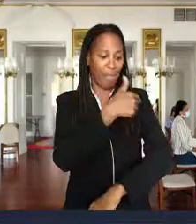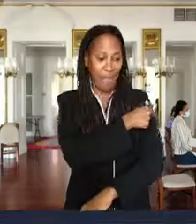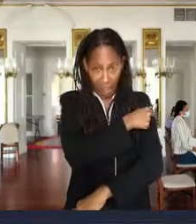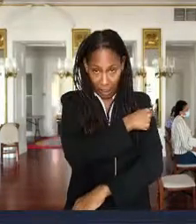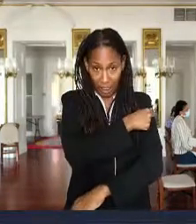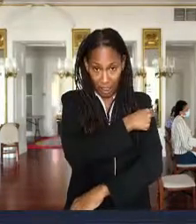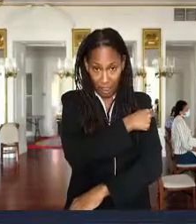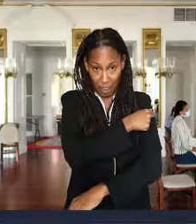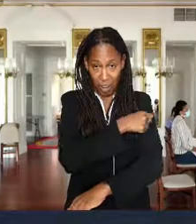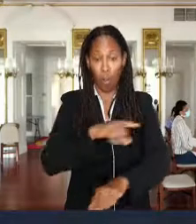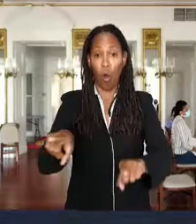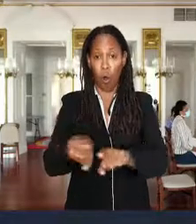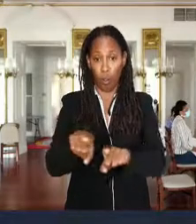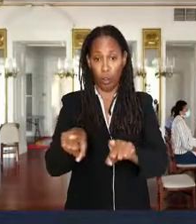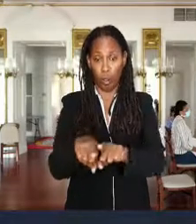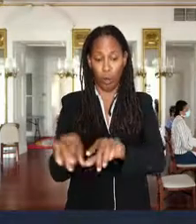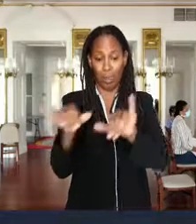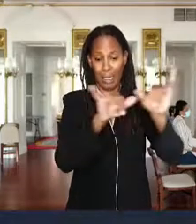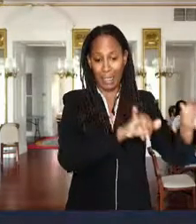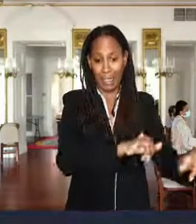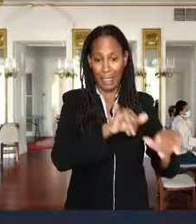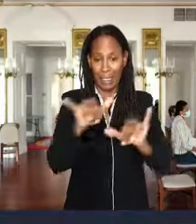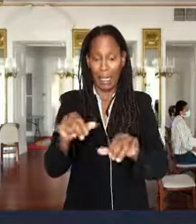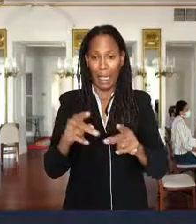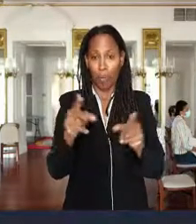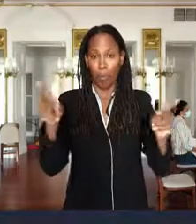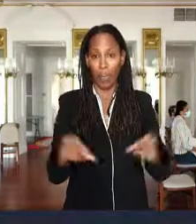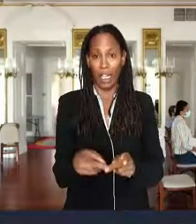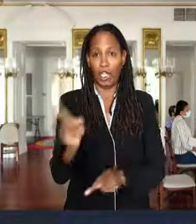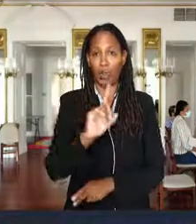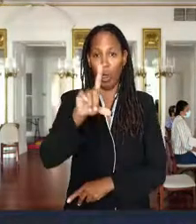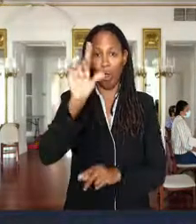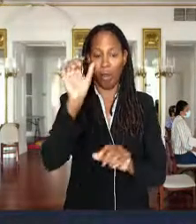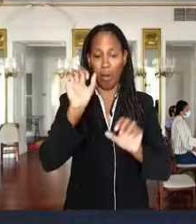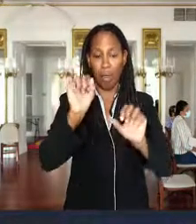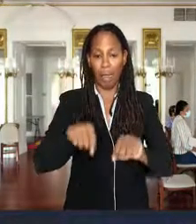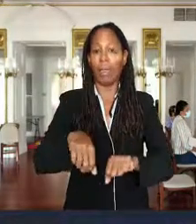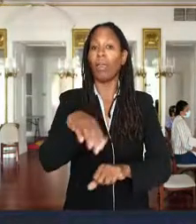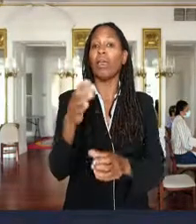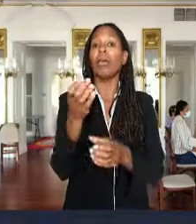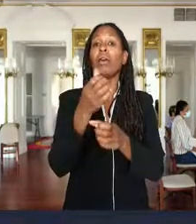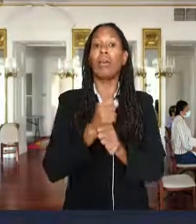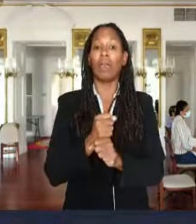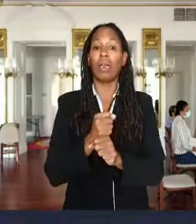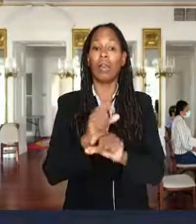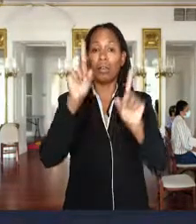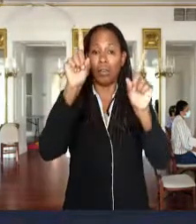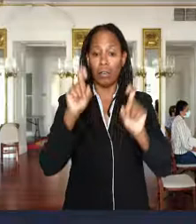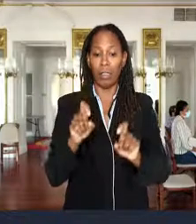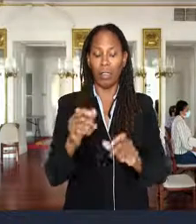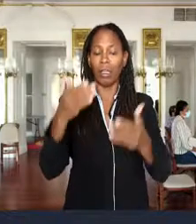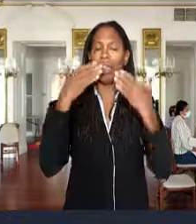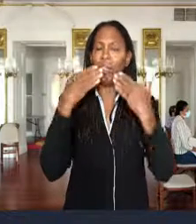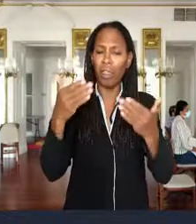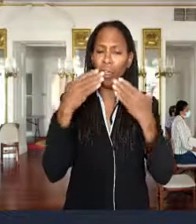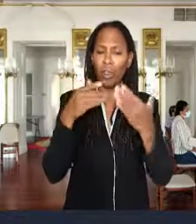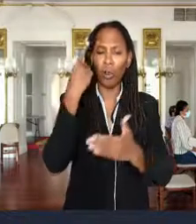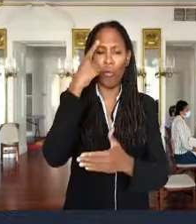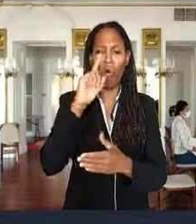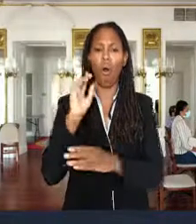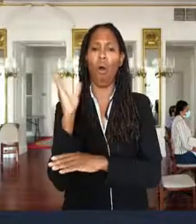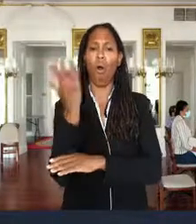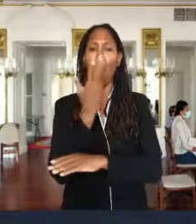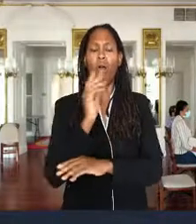just mentioned. Thank you to everyone who has made the choice to get vaccinated so far.